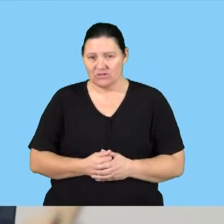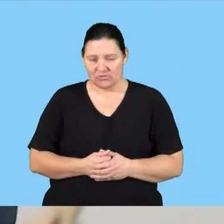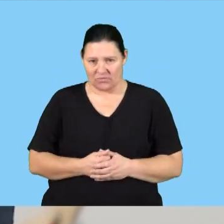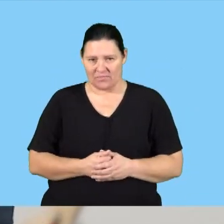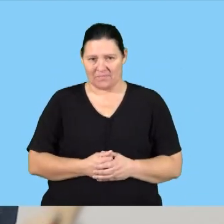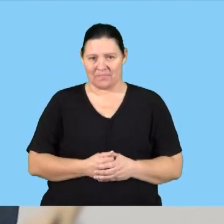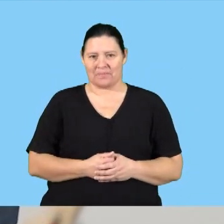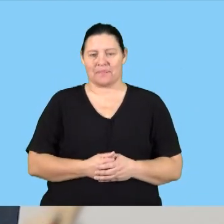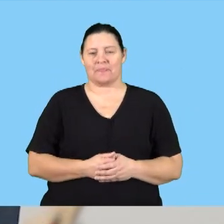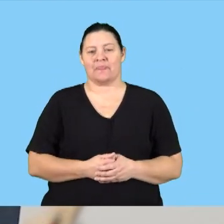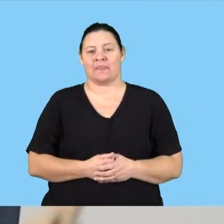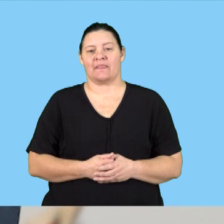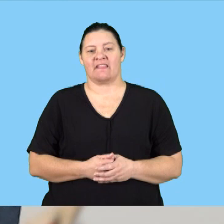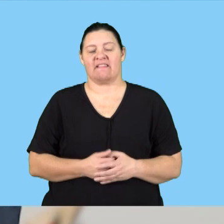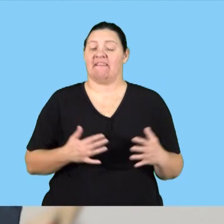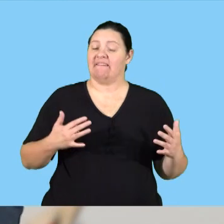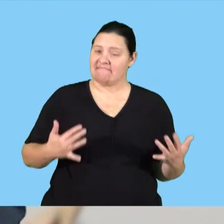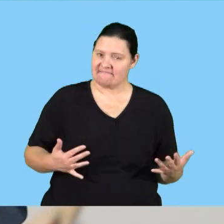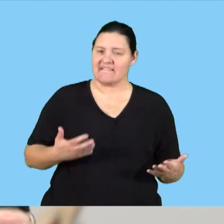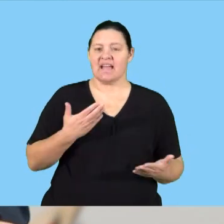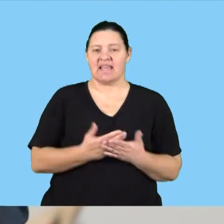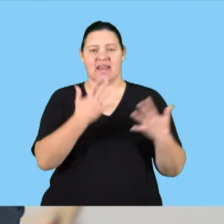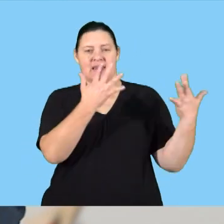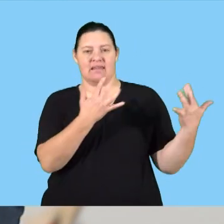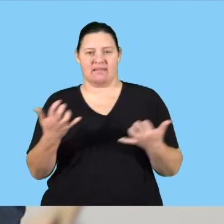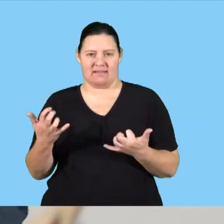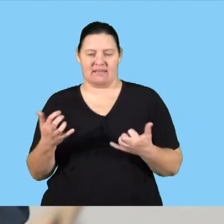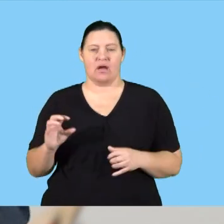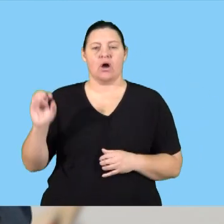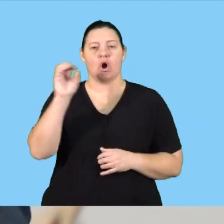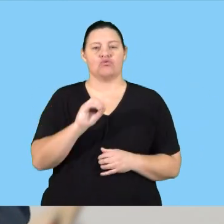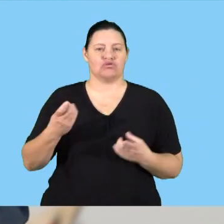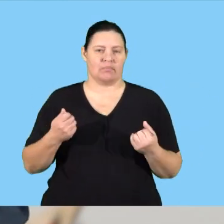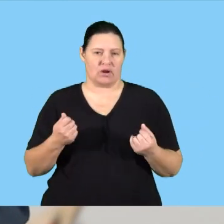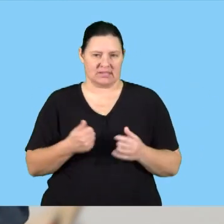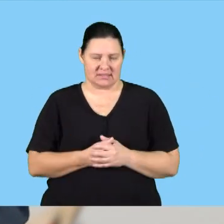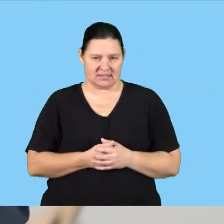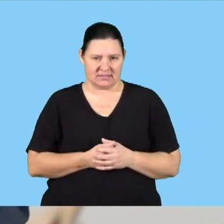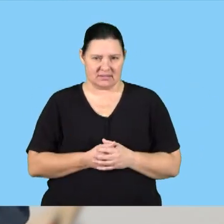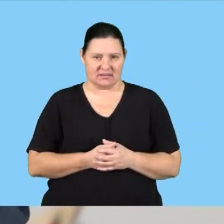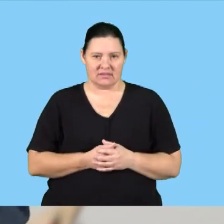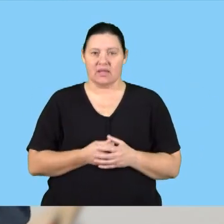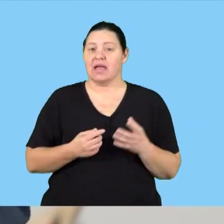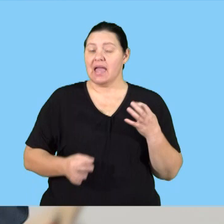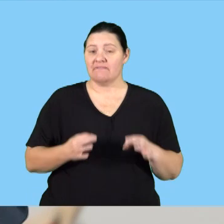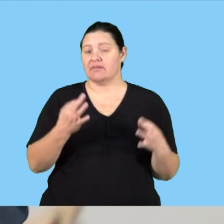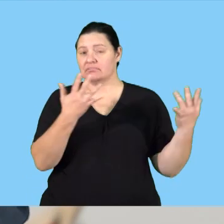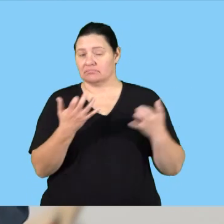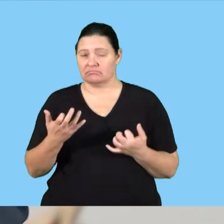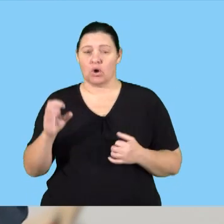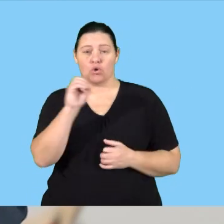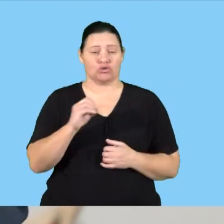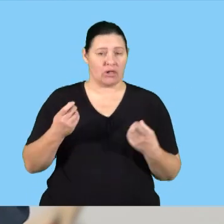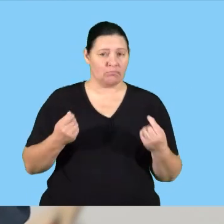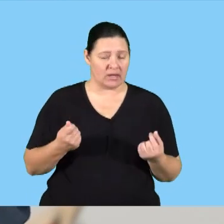get the whole again. So we are able to calculate the original price. When we calculate